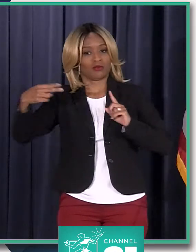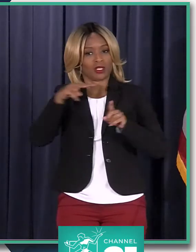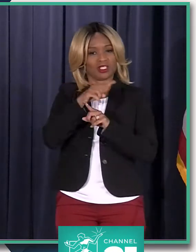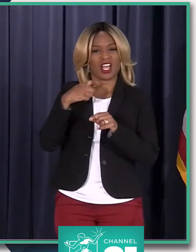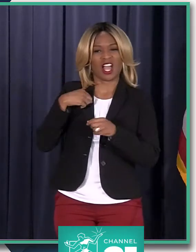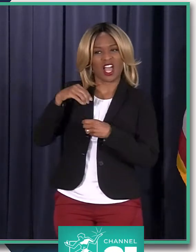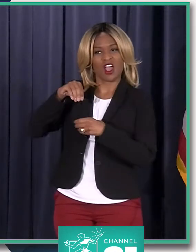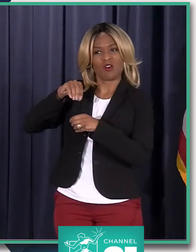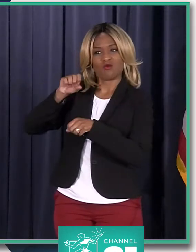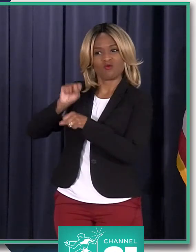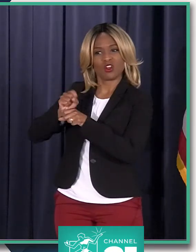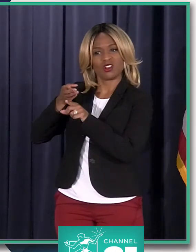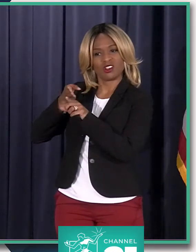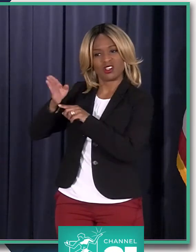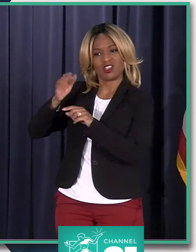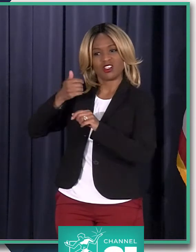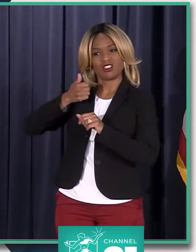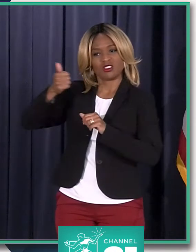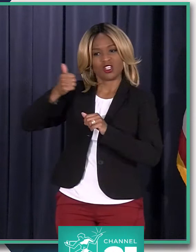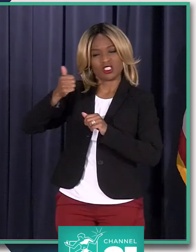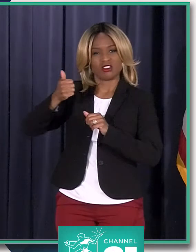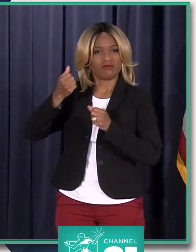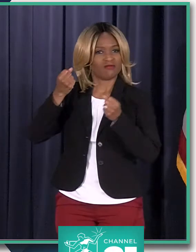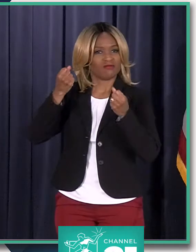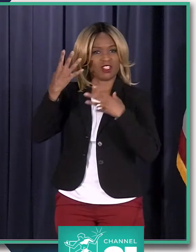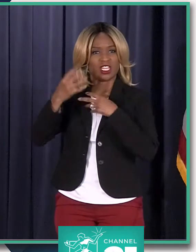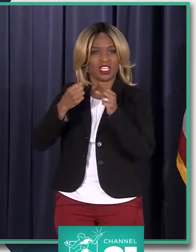transit for quite some time with multimodal experience.